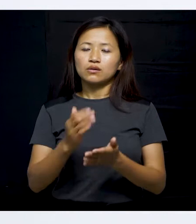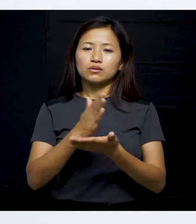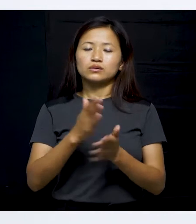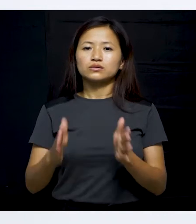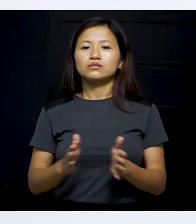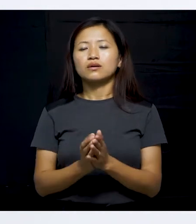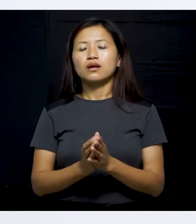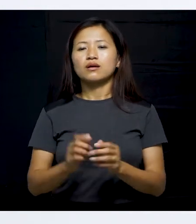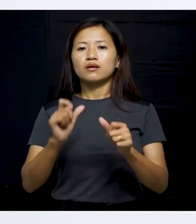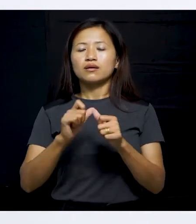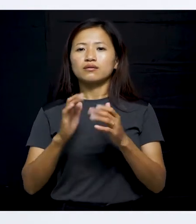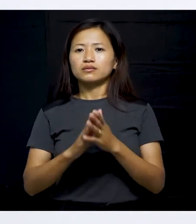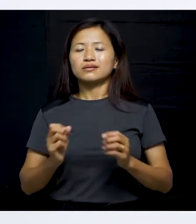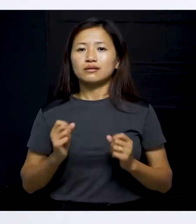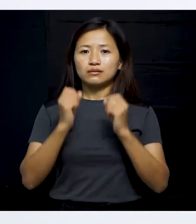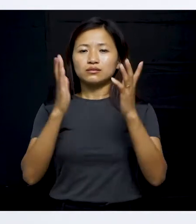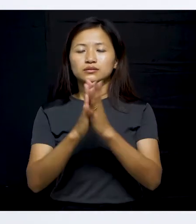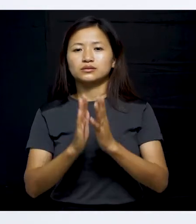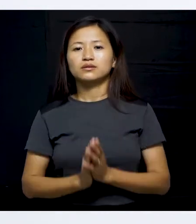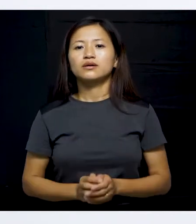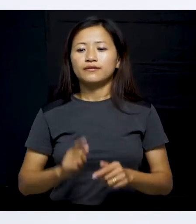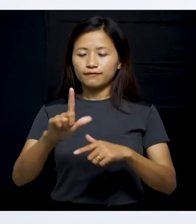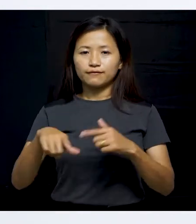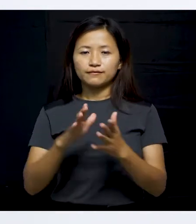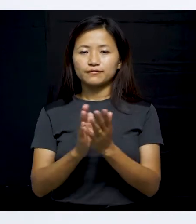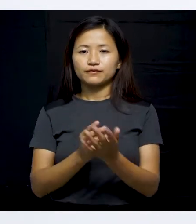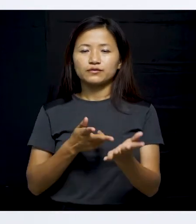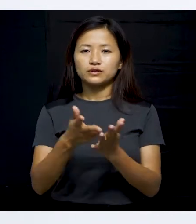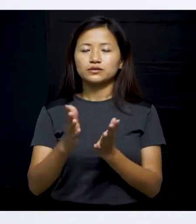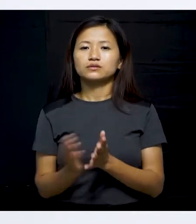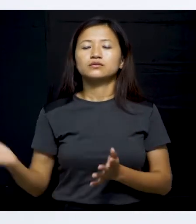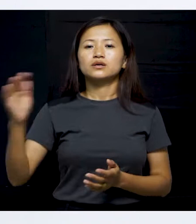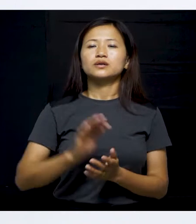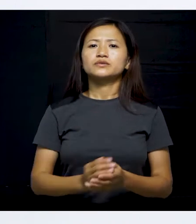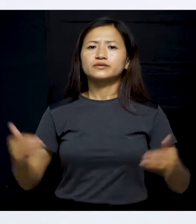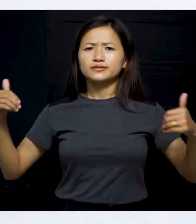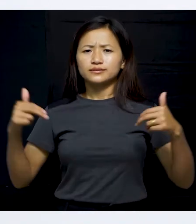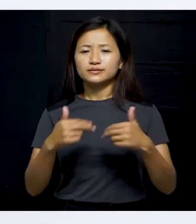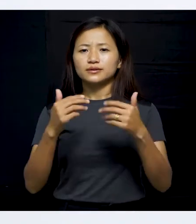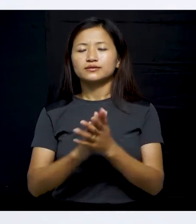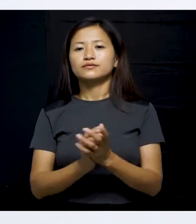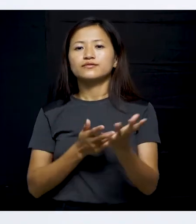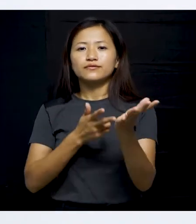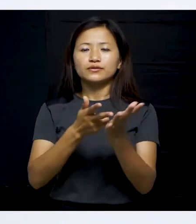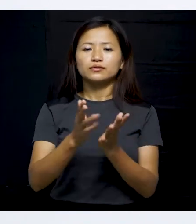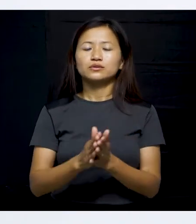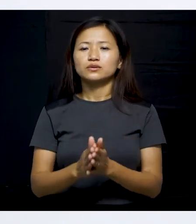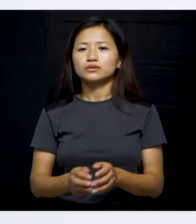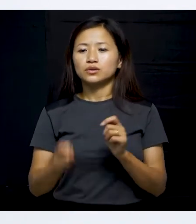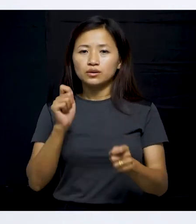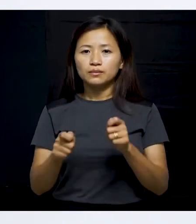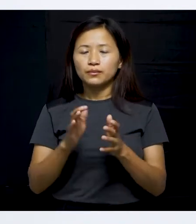the villagers, especially those days whenever the other villages come and attack the villages. They used to alarm all